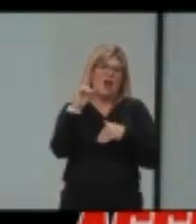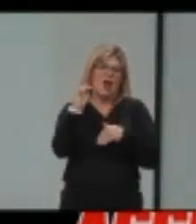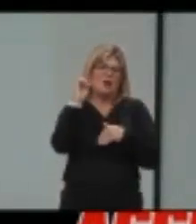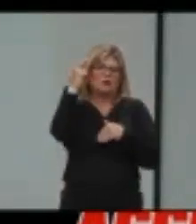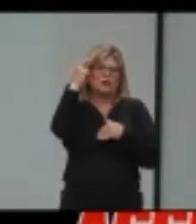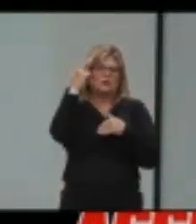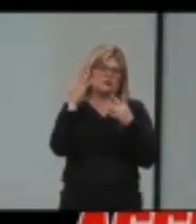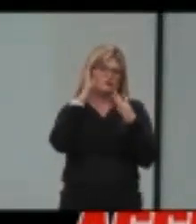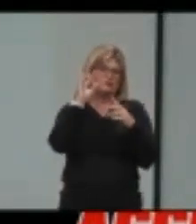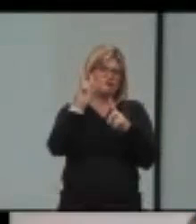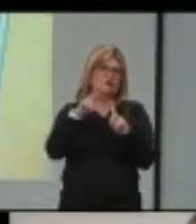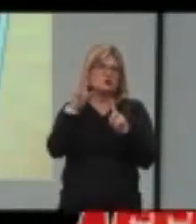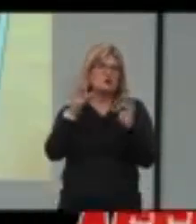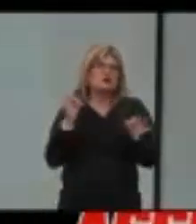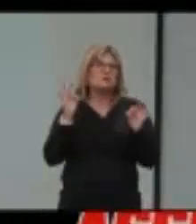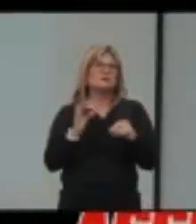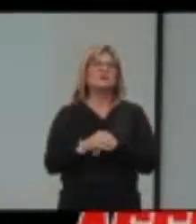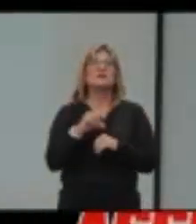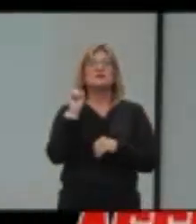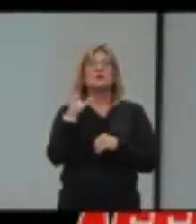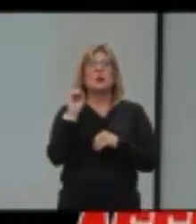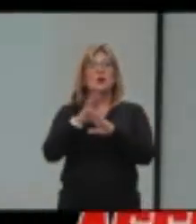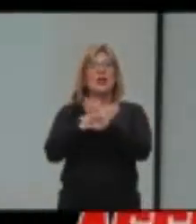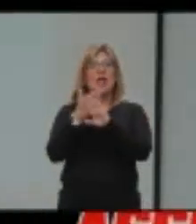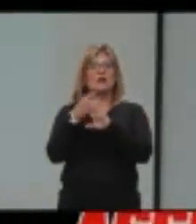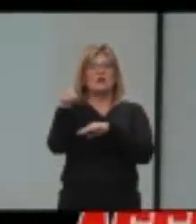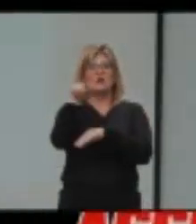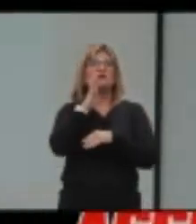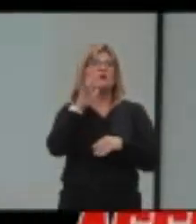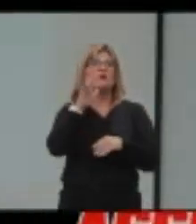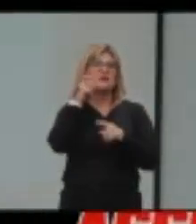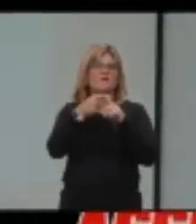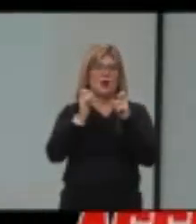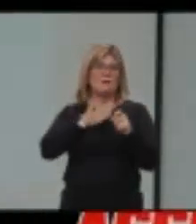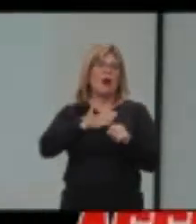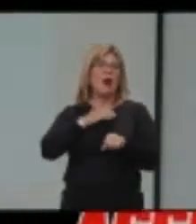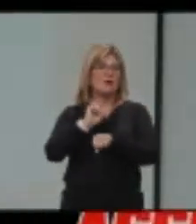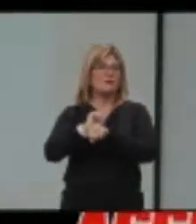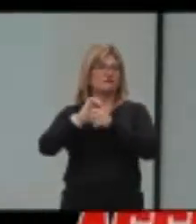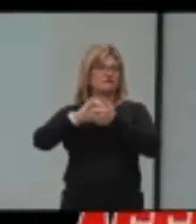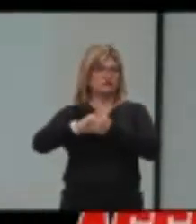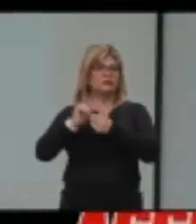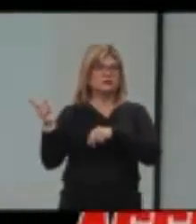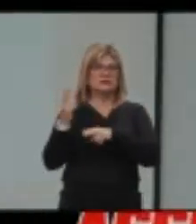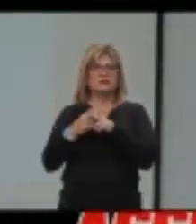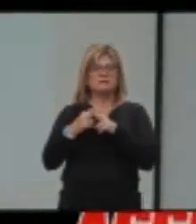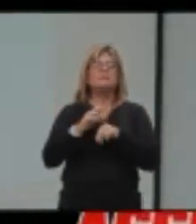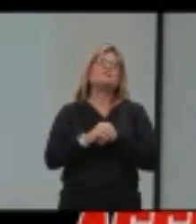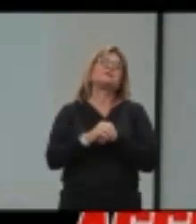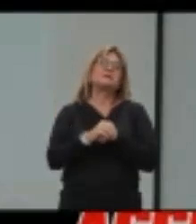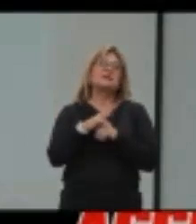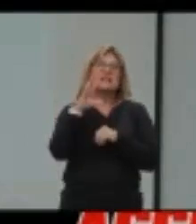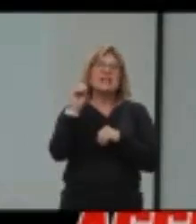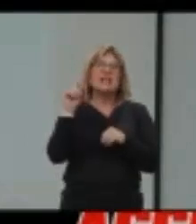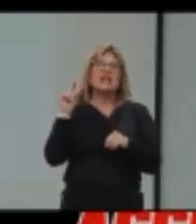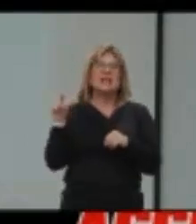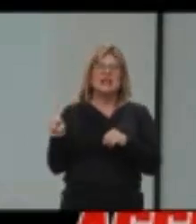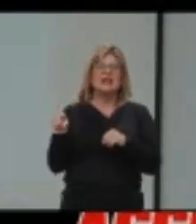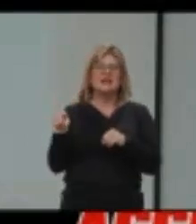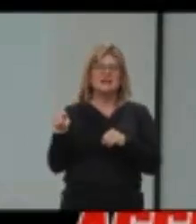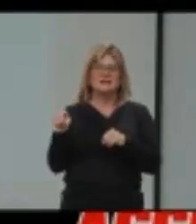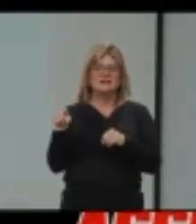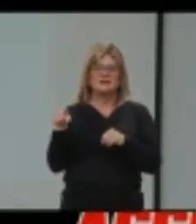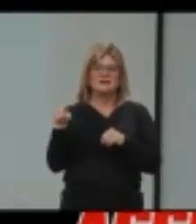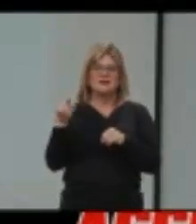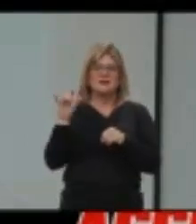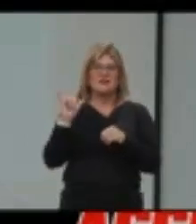unreasoned judgment. So next, you'll hear from a colleague of mine. His name is E. And